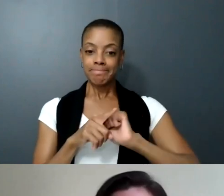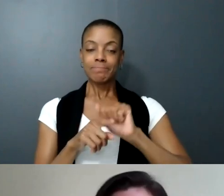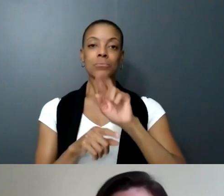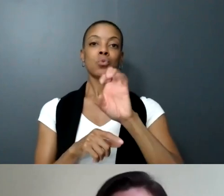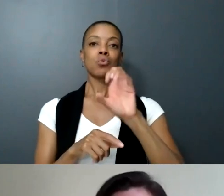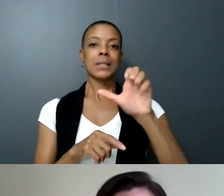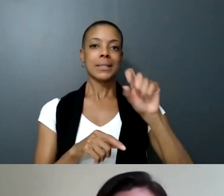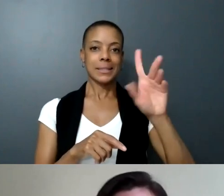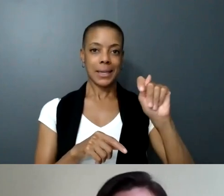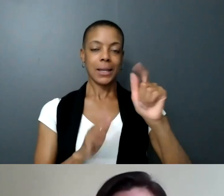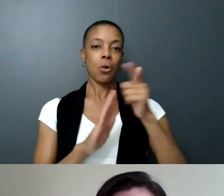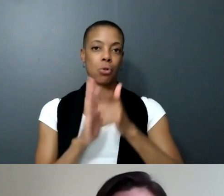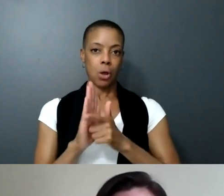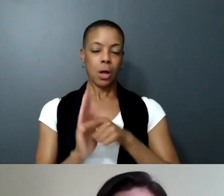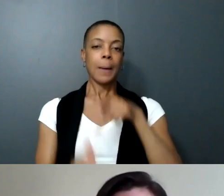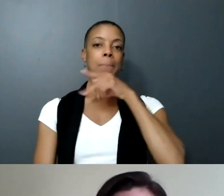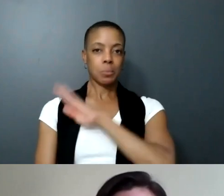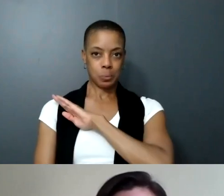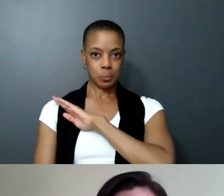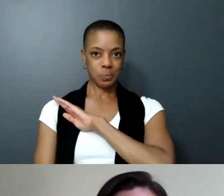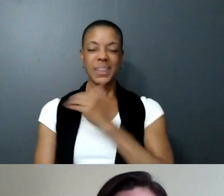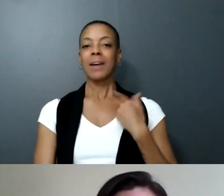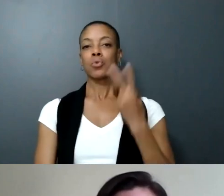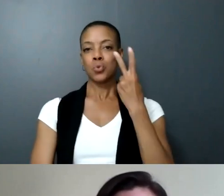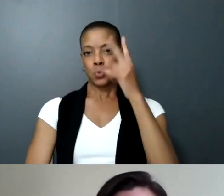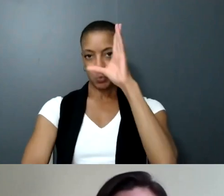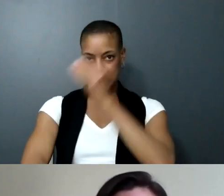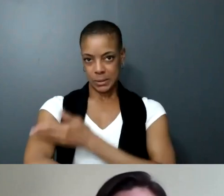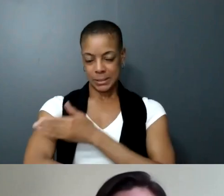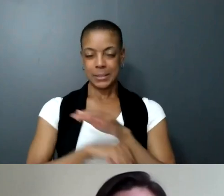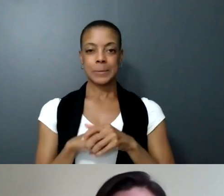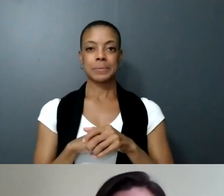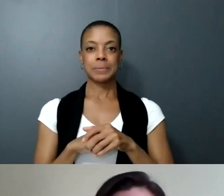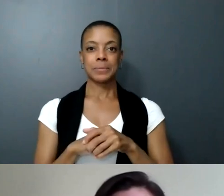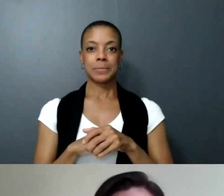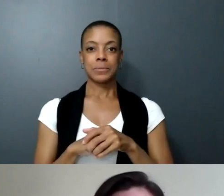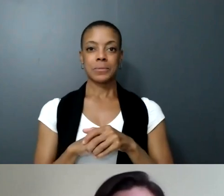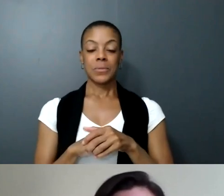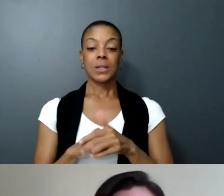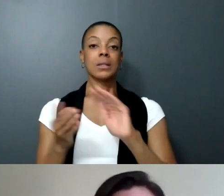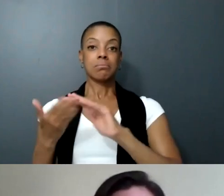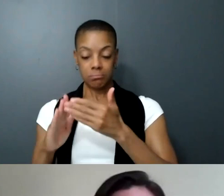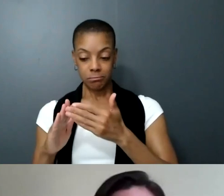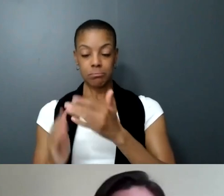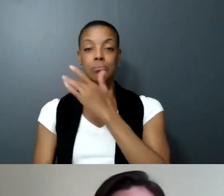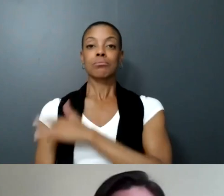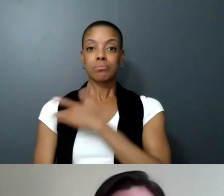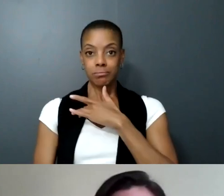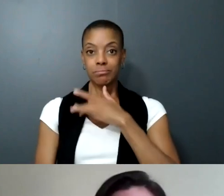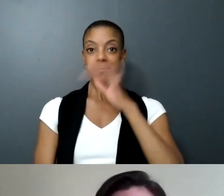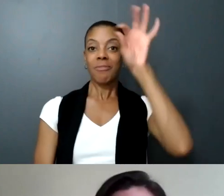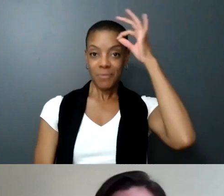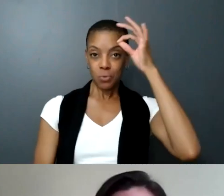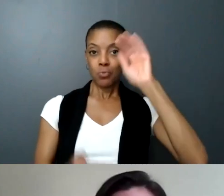lovely boys. Chief Emily has worked to advance relations with municipal, provincial, and federal governments and sits on many